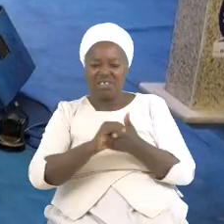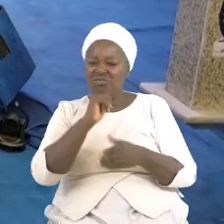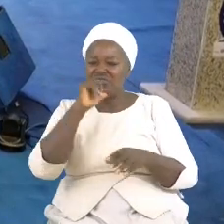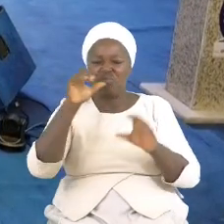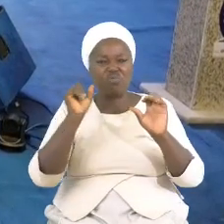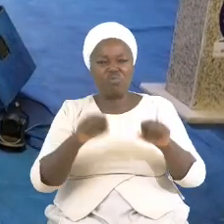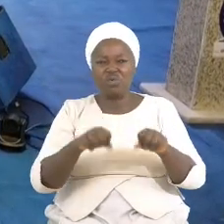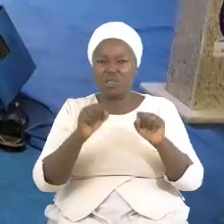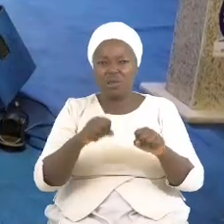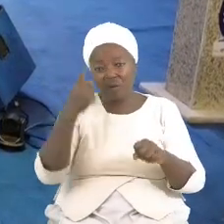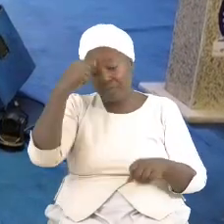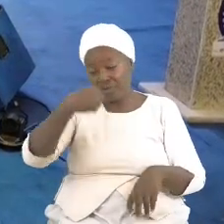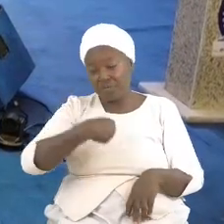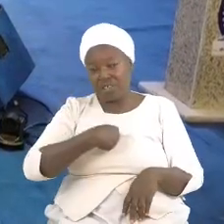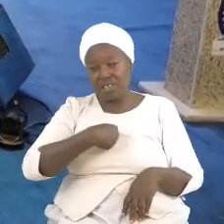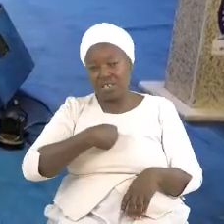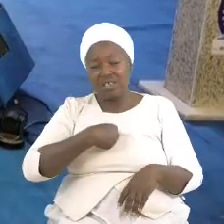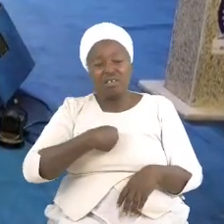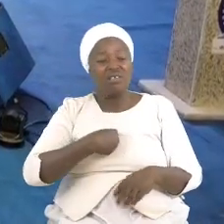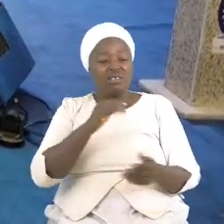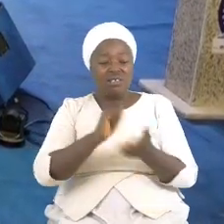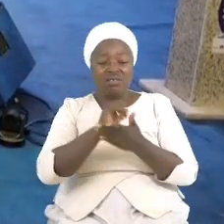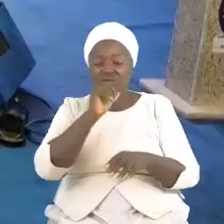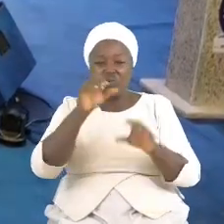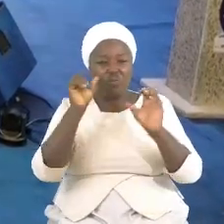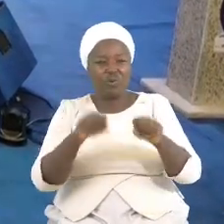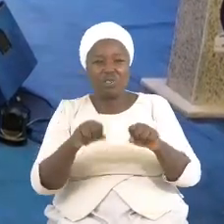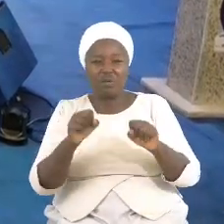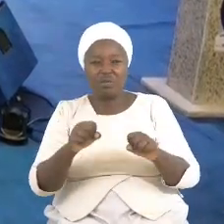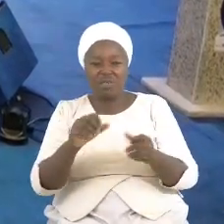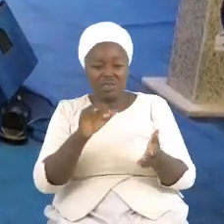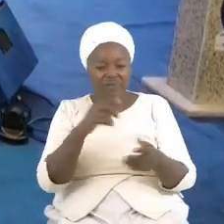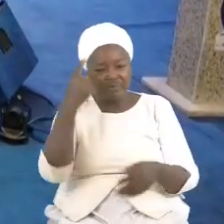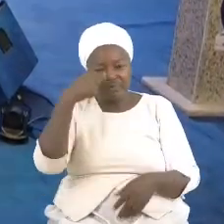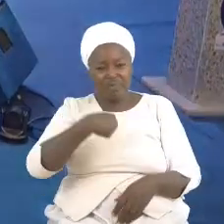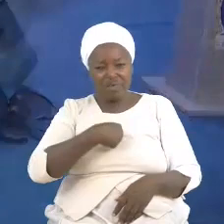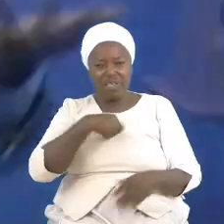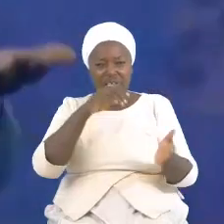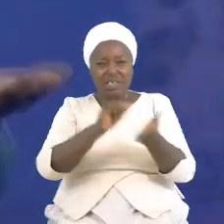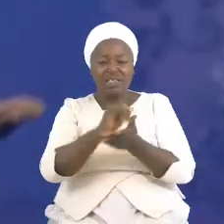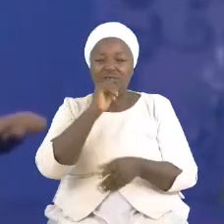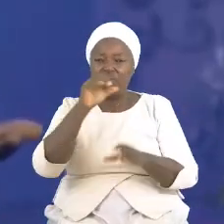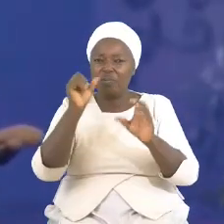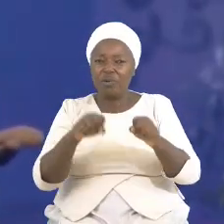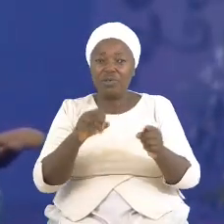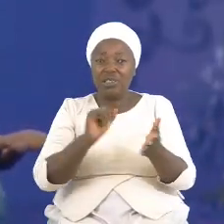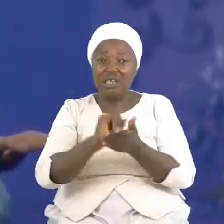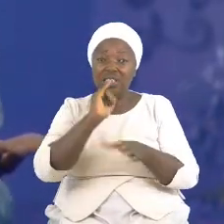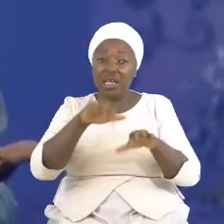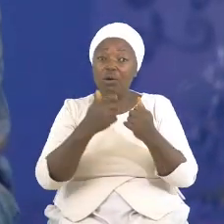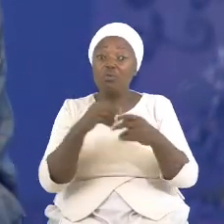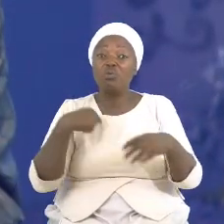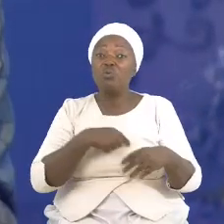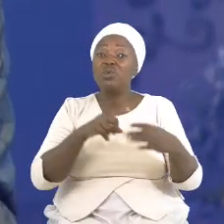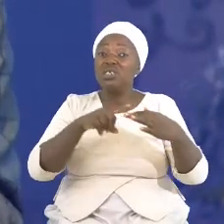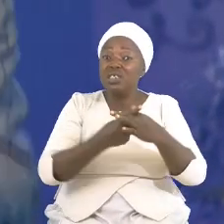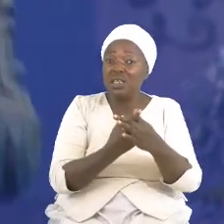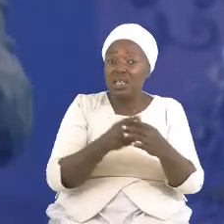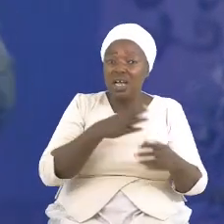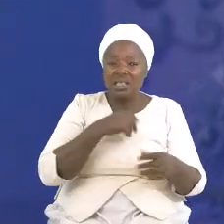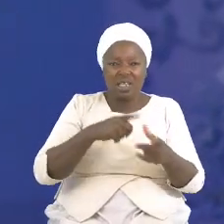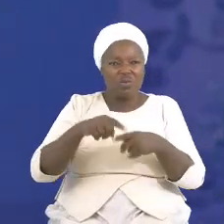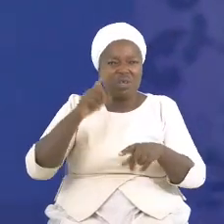me, that's impossible. For me, that's impossible. That's why we start and we cannot continue.